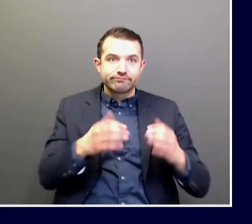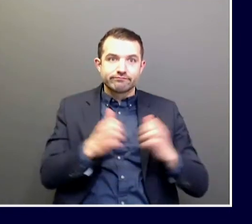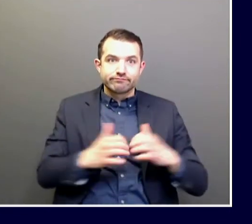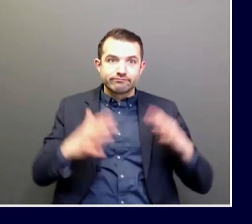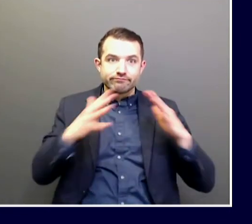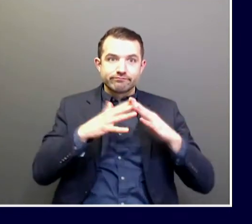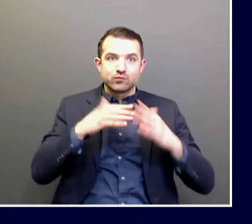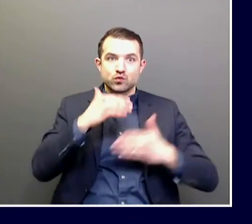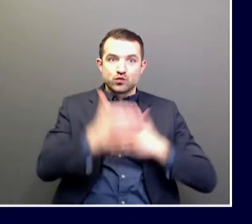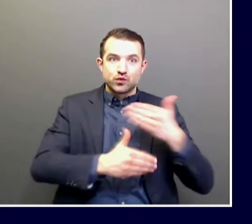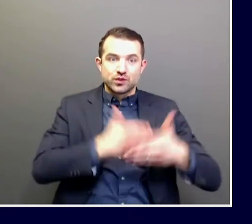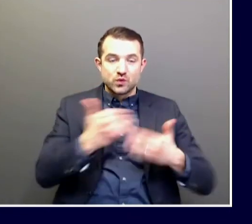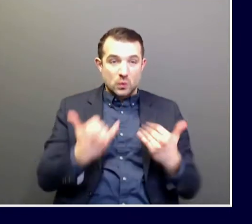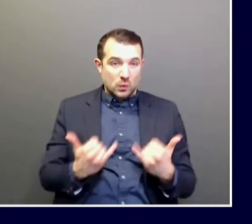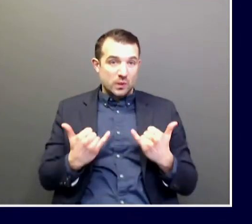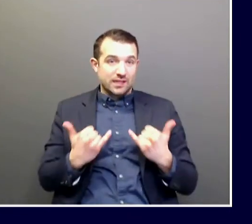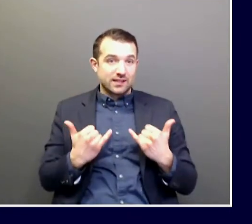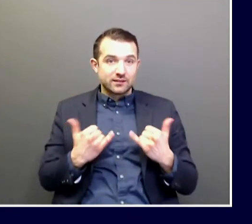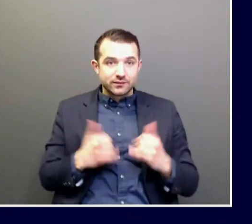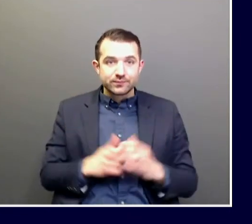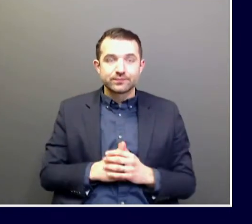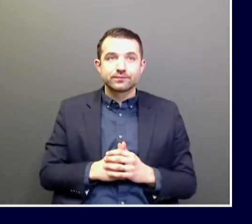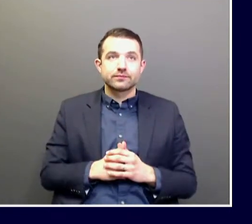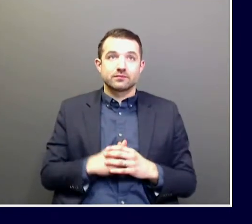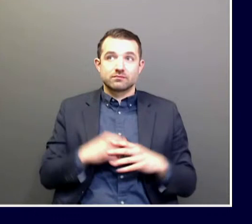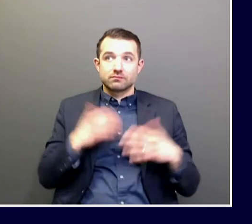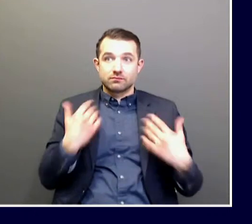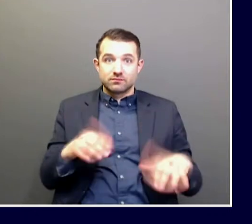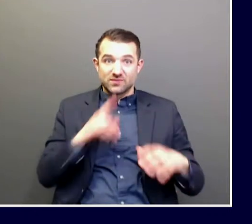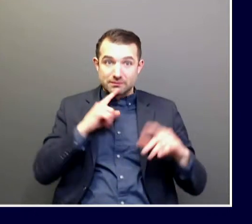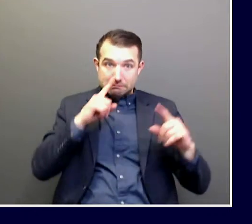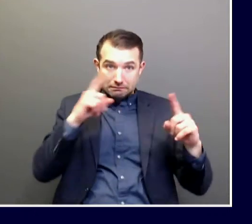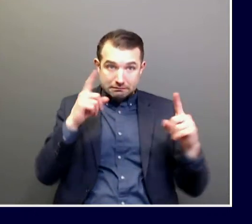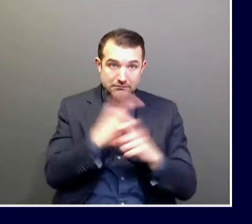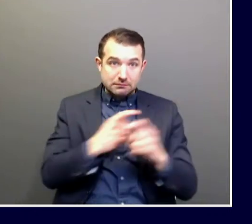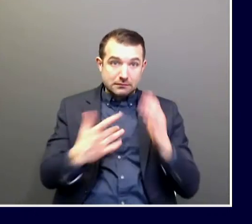want to discount how technical and difficult it is.